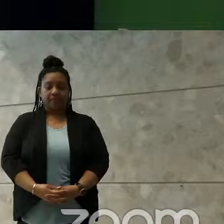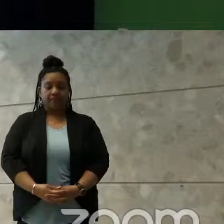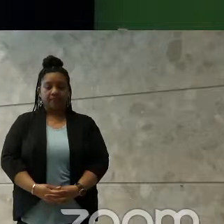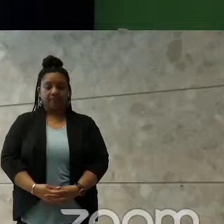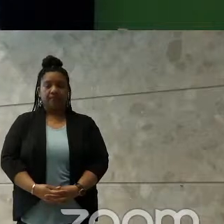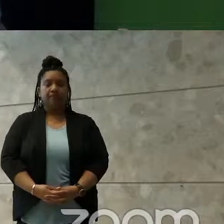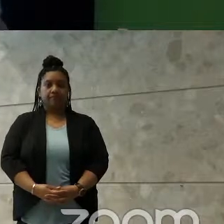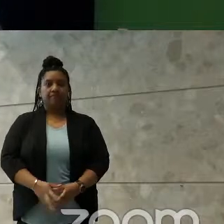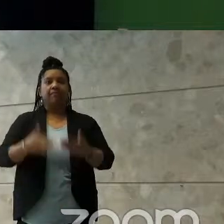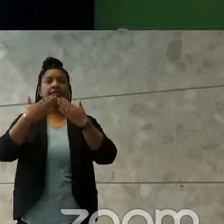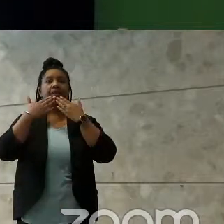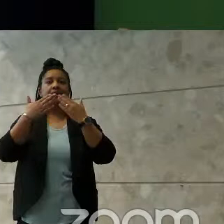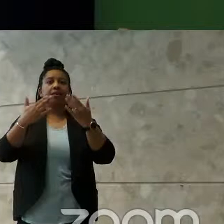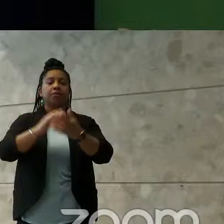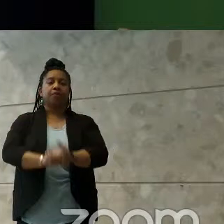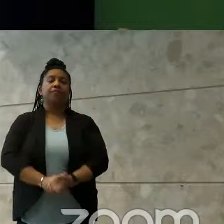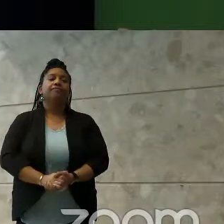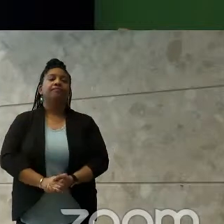Thank you for that.